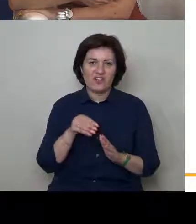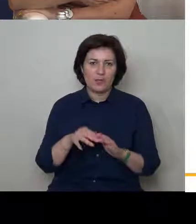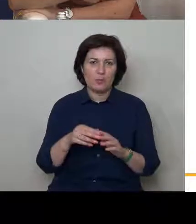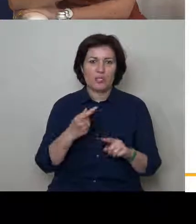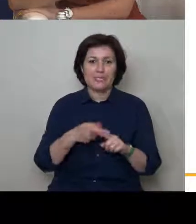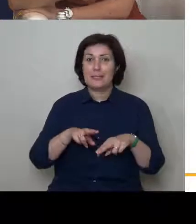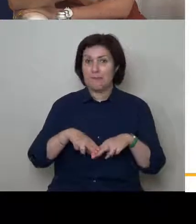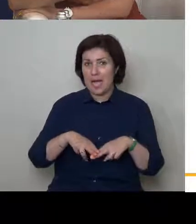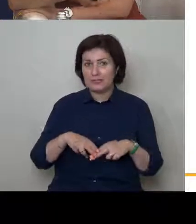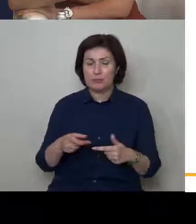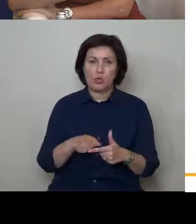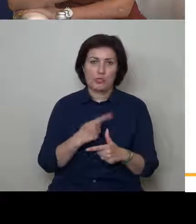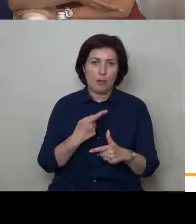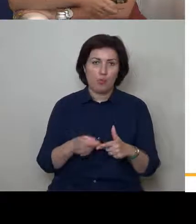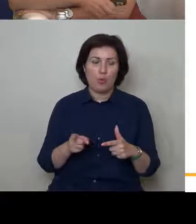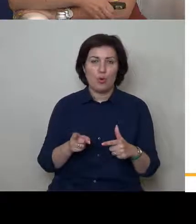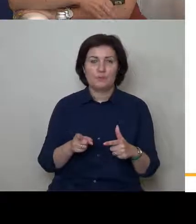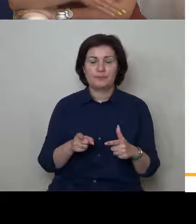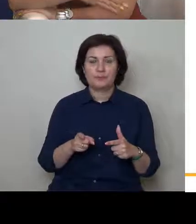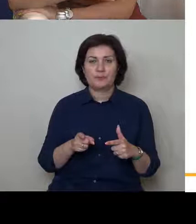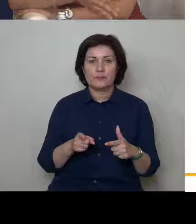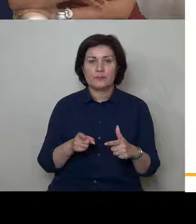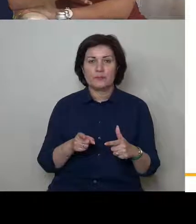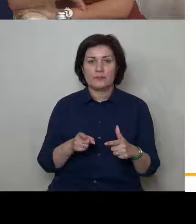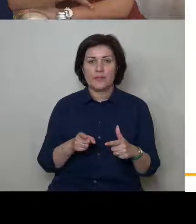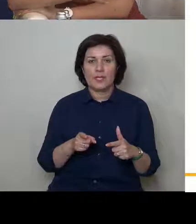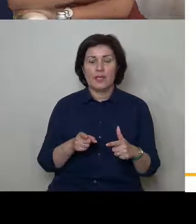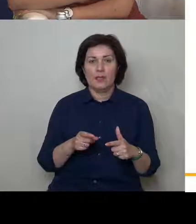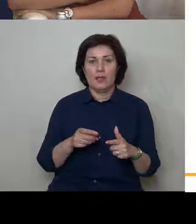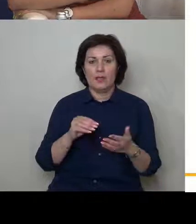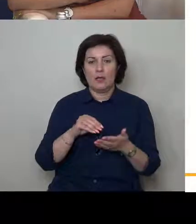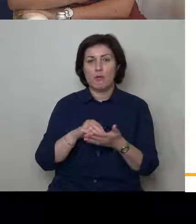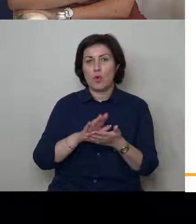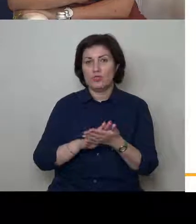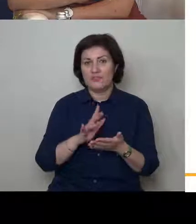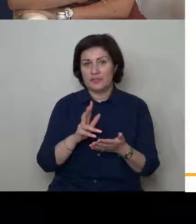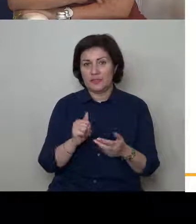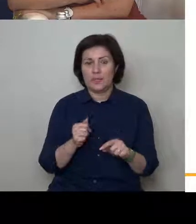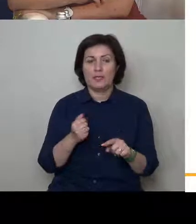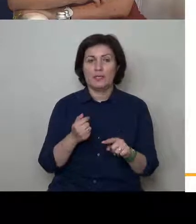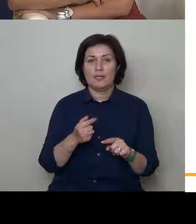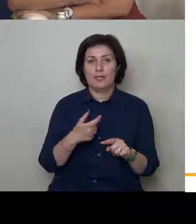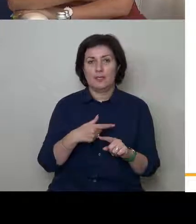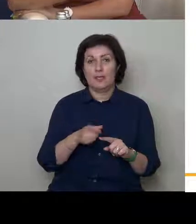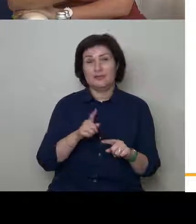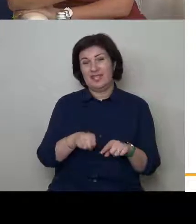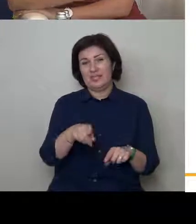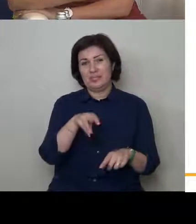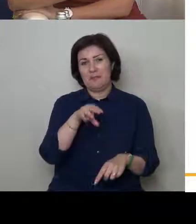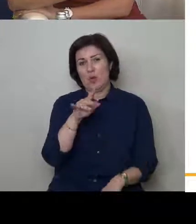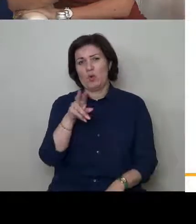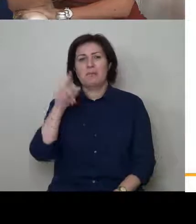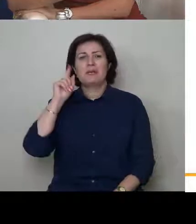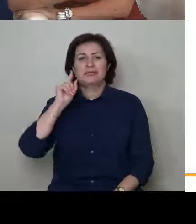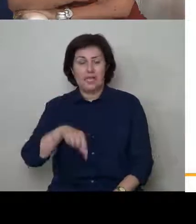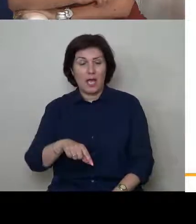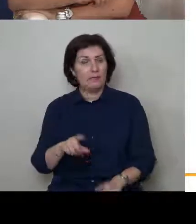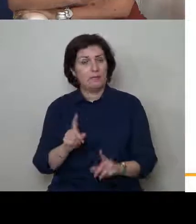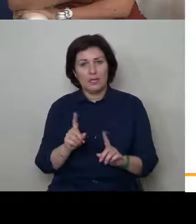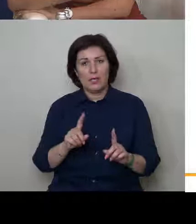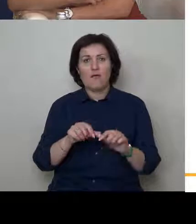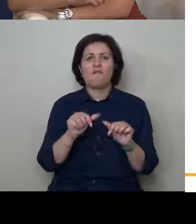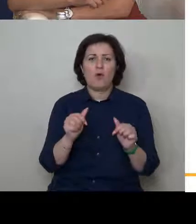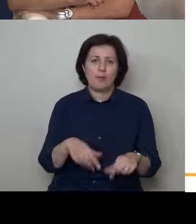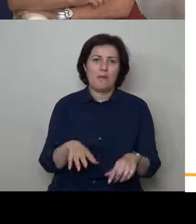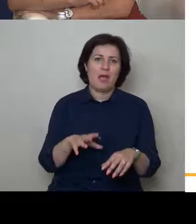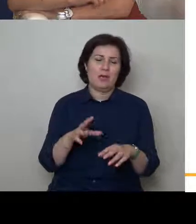provide a document. At this election campaign, this would be a passport or an ID card. When they would